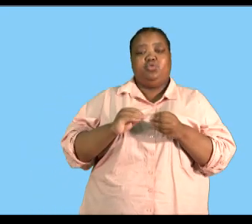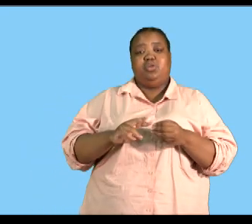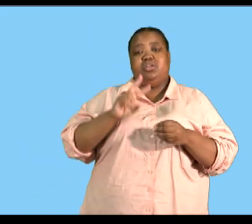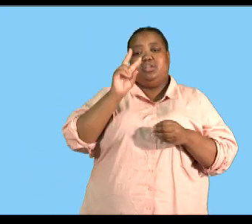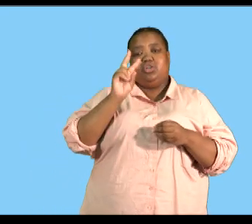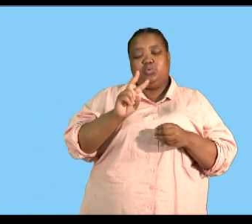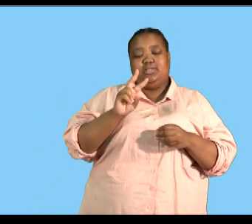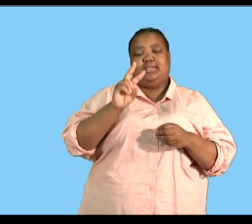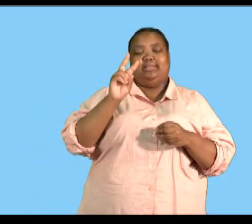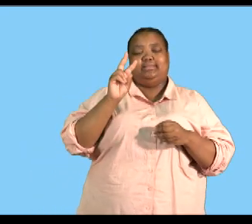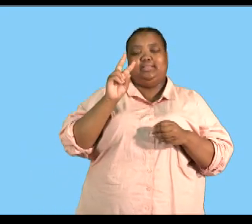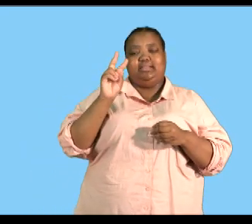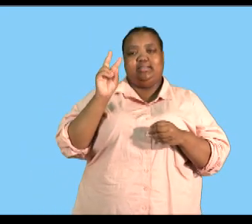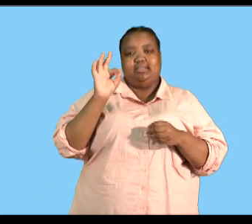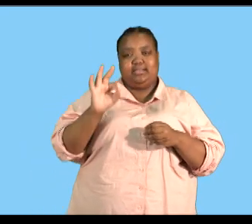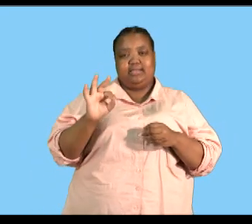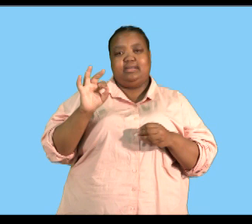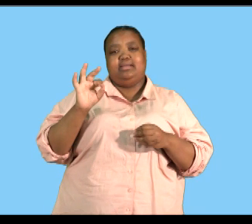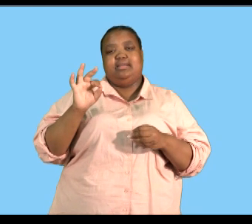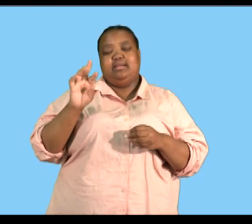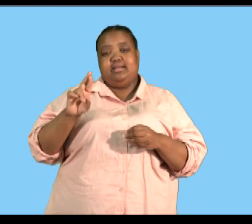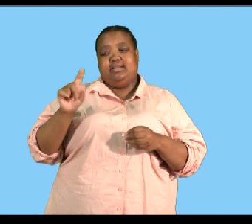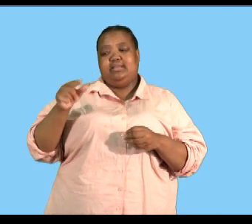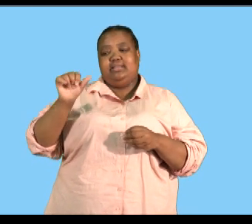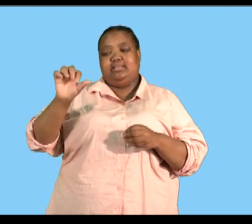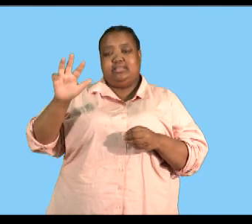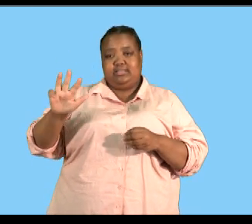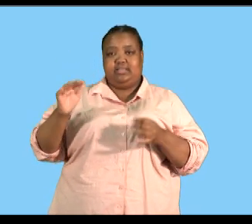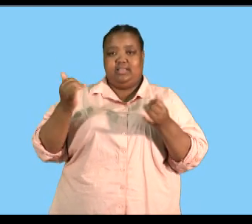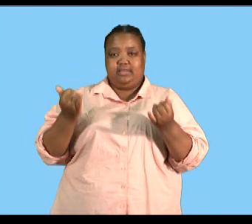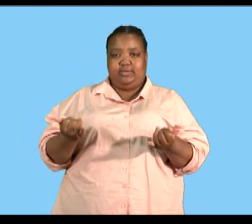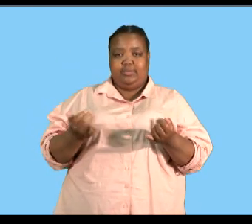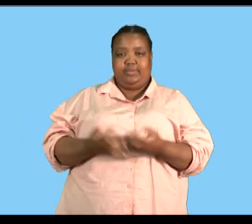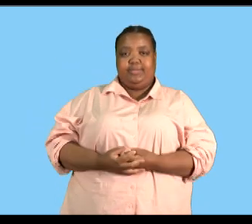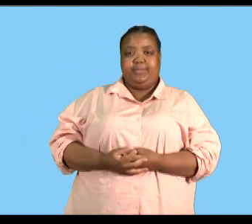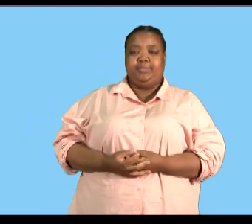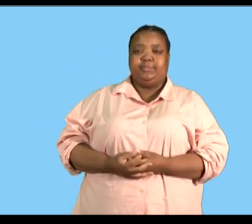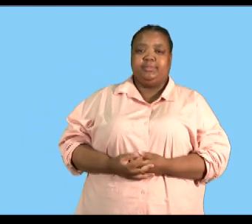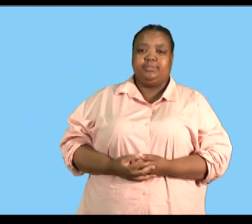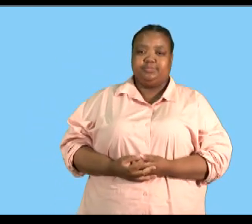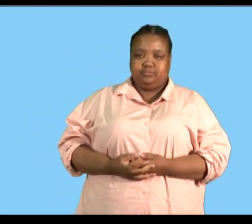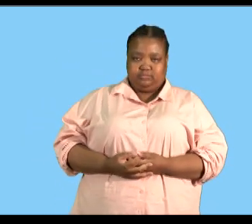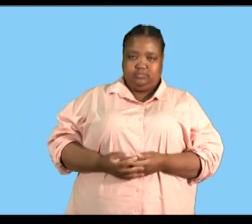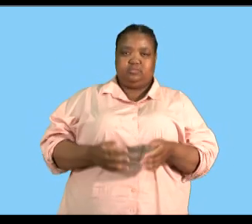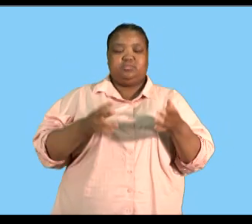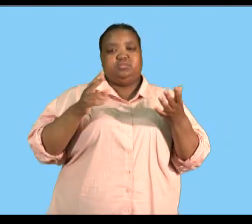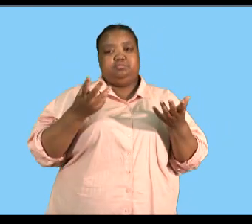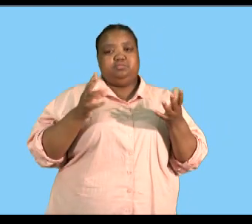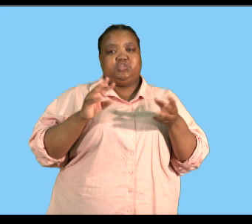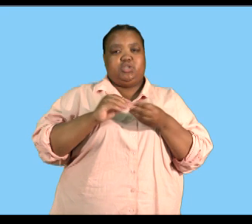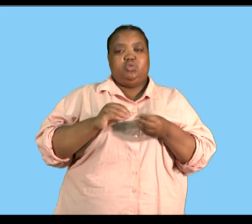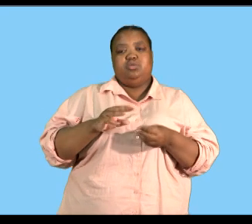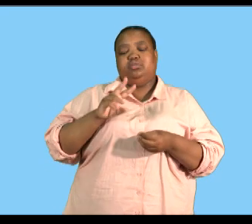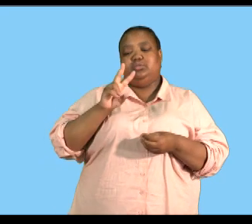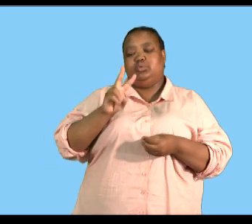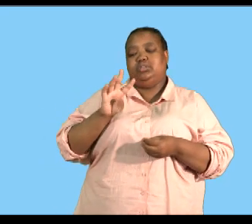rand 69. So now we can round this off to the given context. It can be